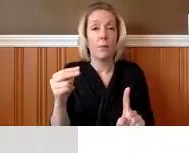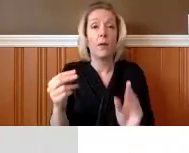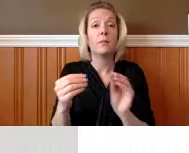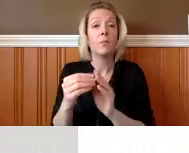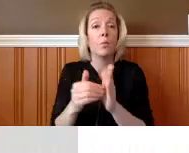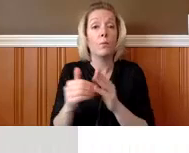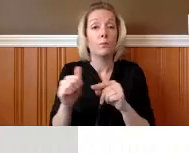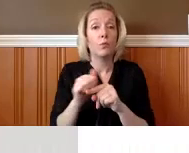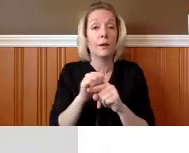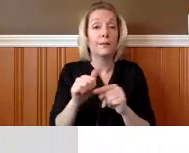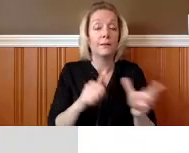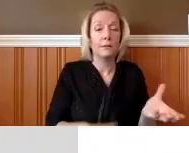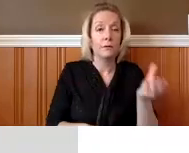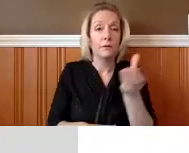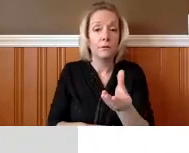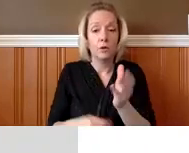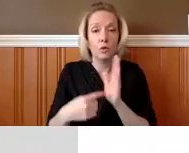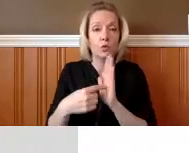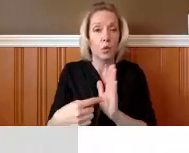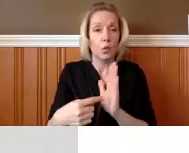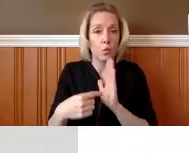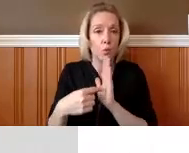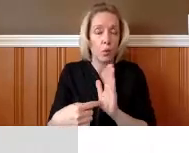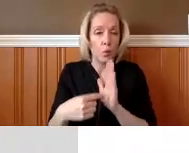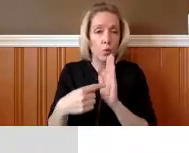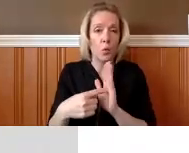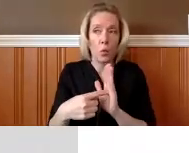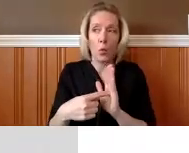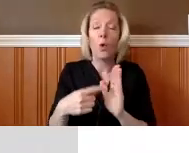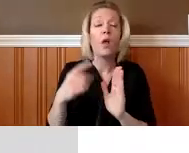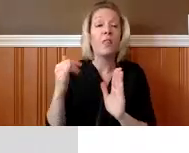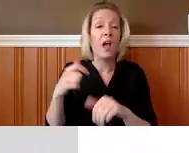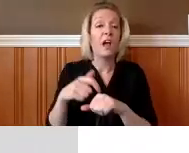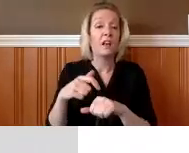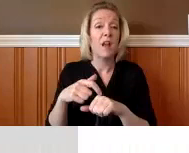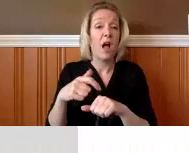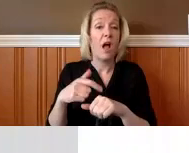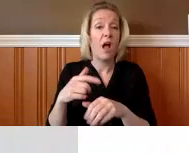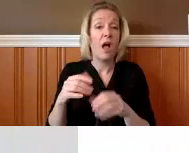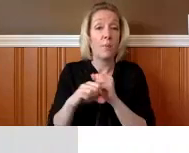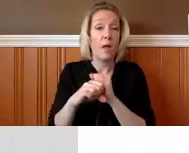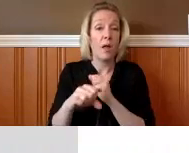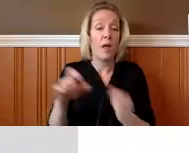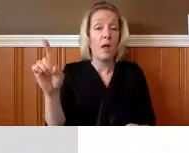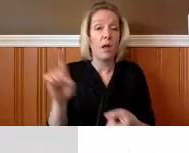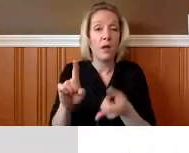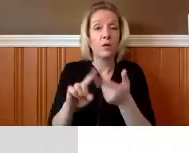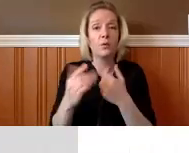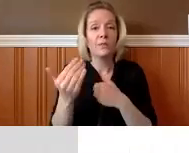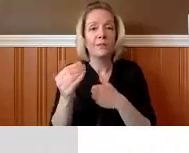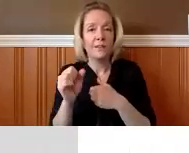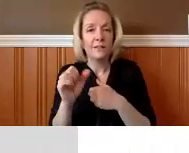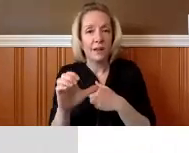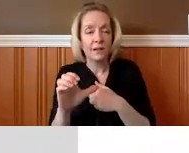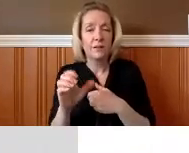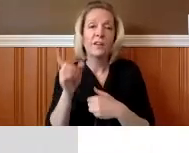them, within that one activity, we might see them reduce that latency to 15 seconds. So latency for our